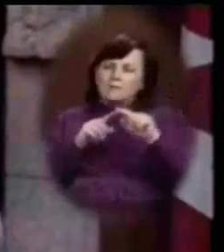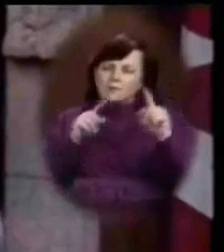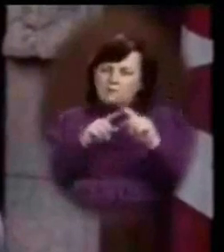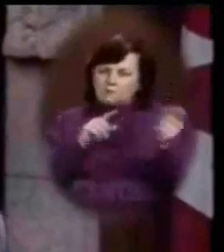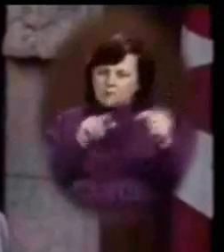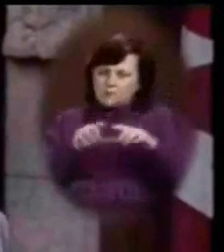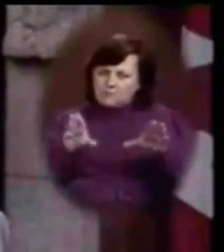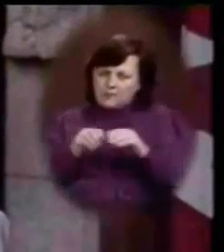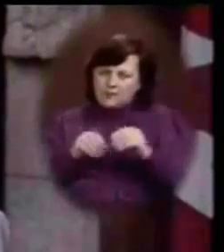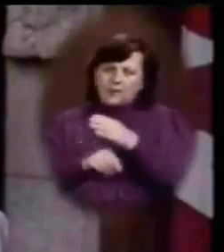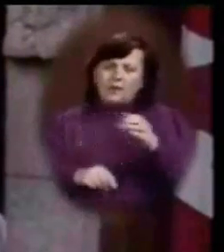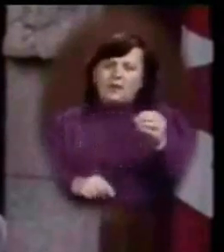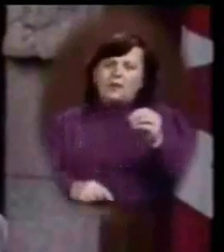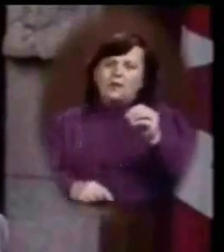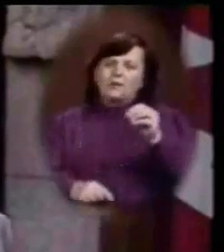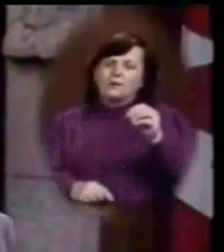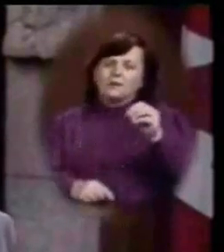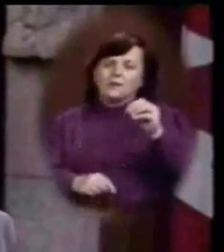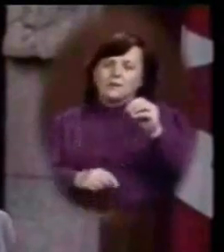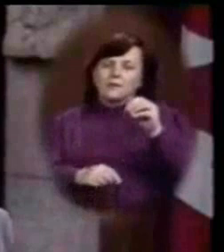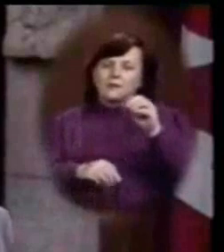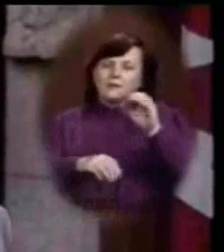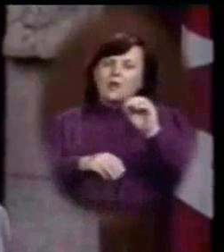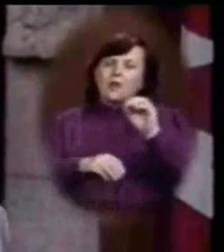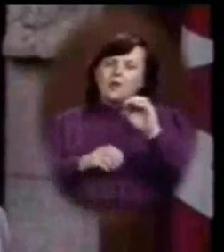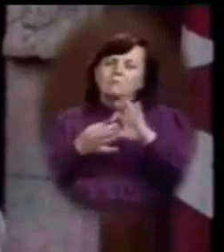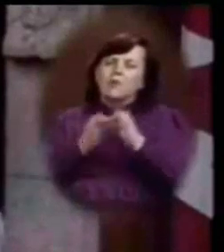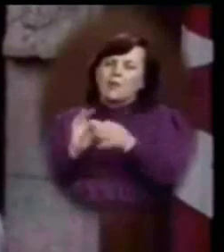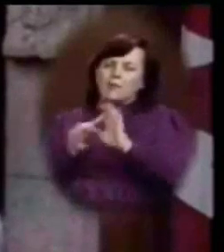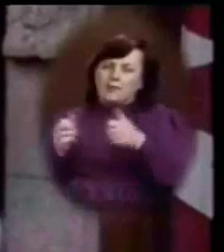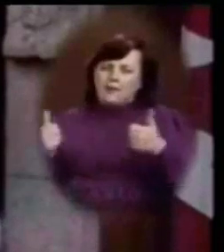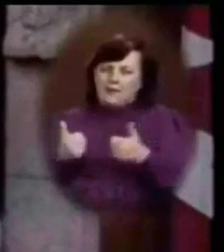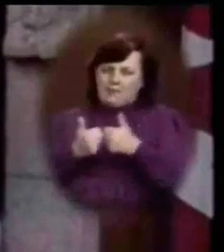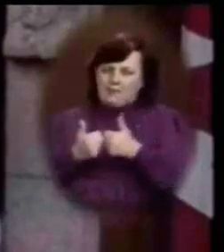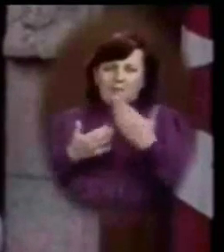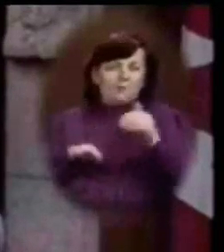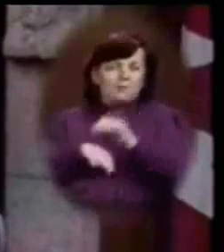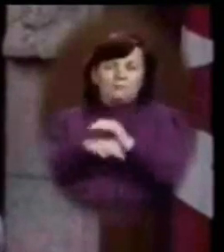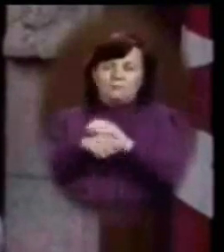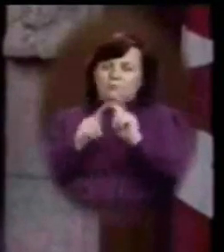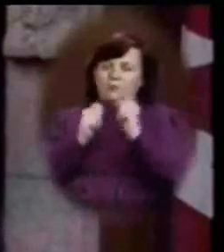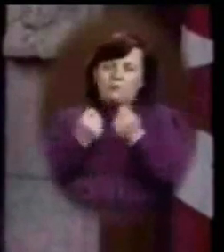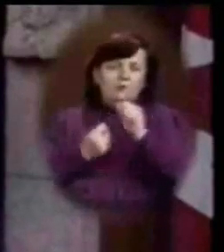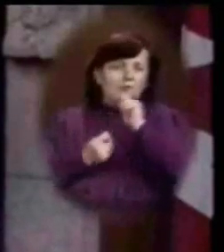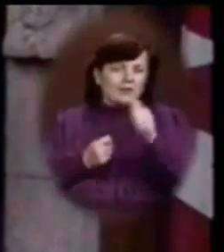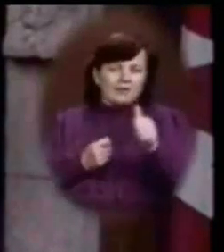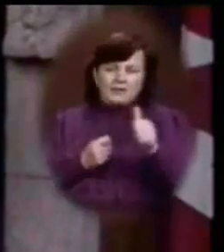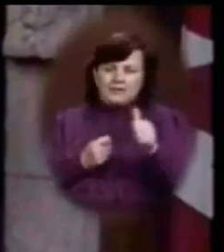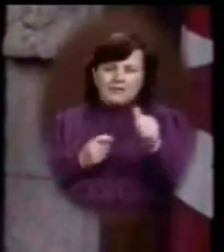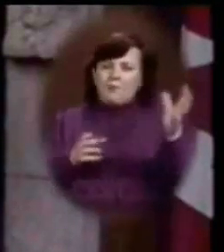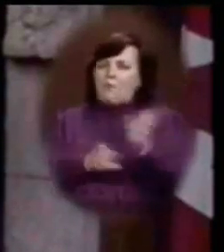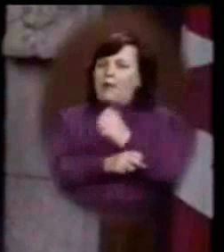expenditure takes 10% less of national output than it does here. And what about Germany, France, or the